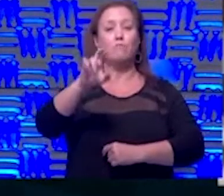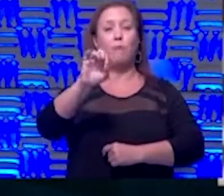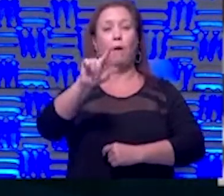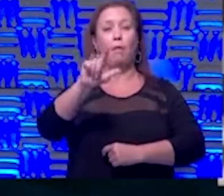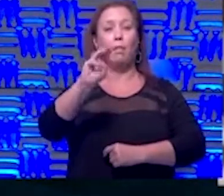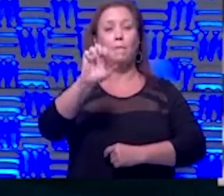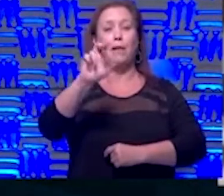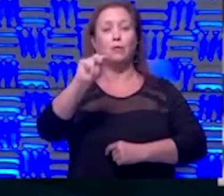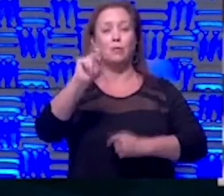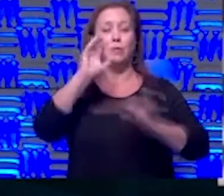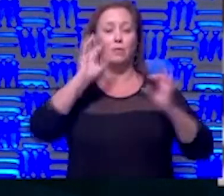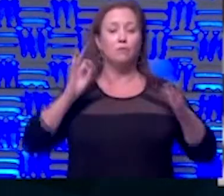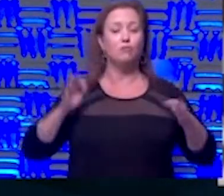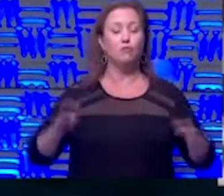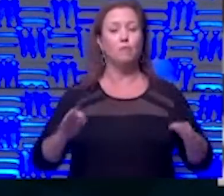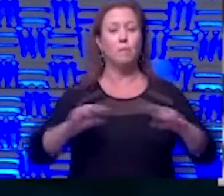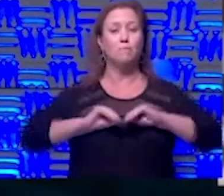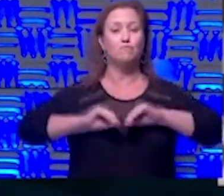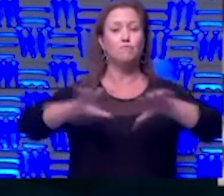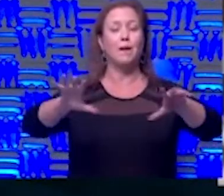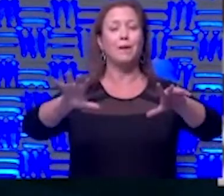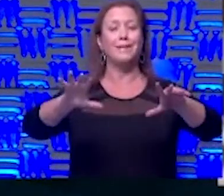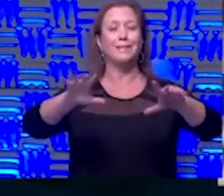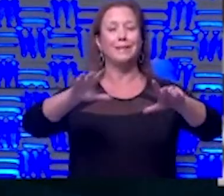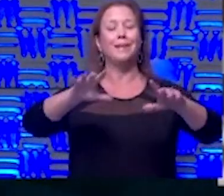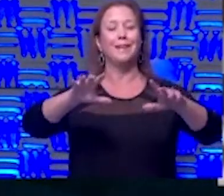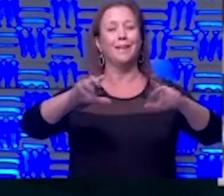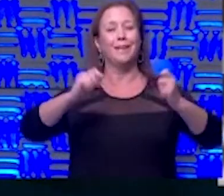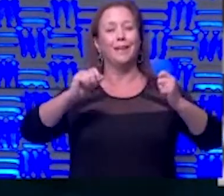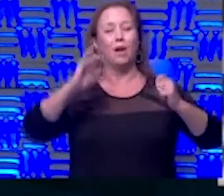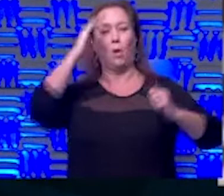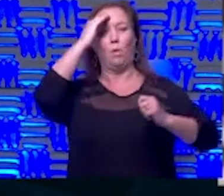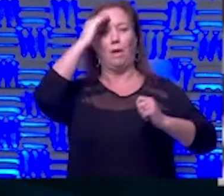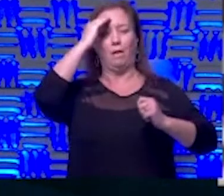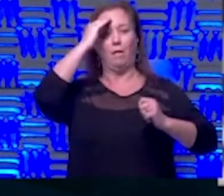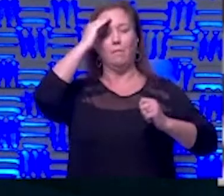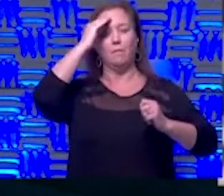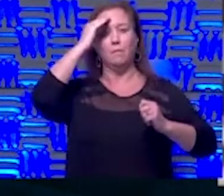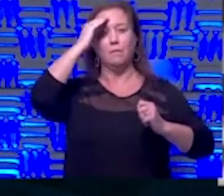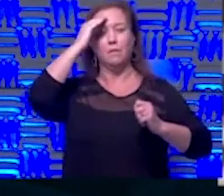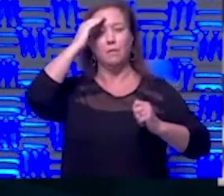to be known, broadcast, publicly aware, particularly